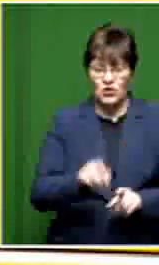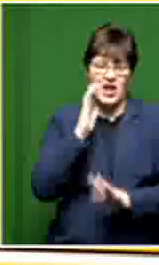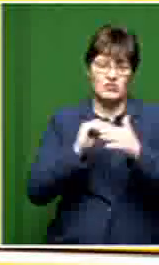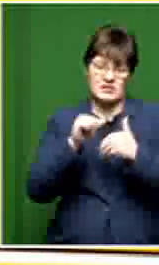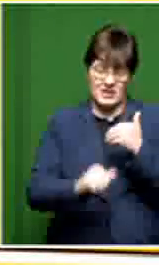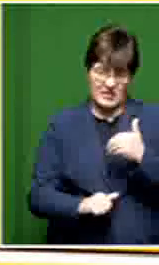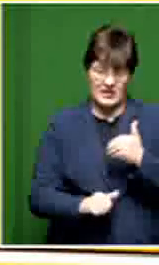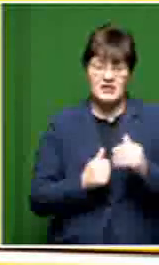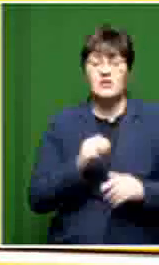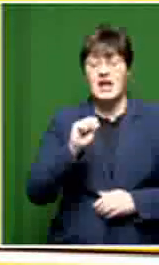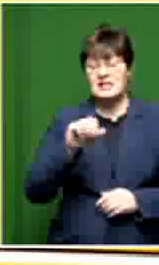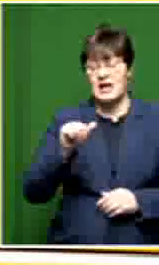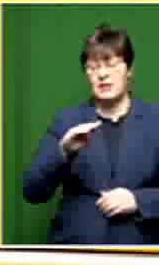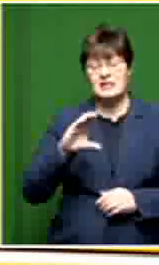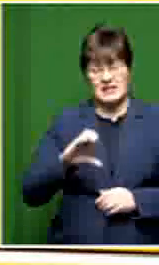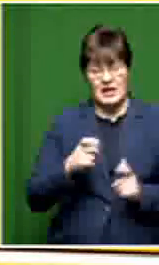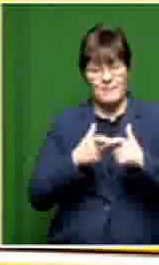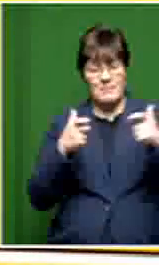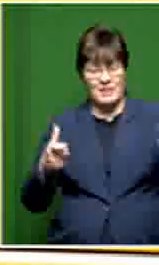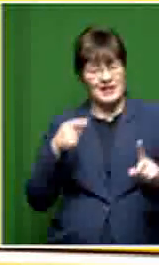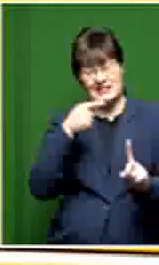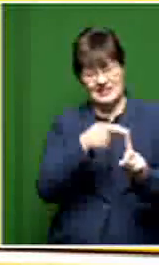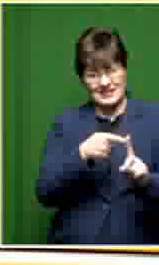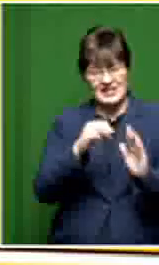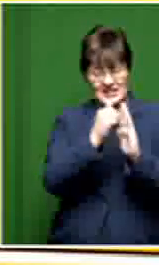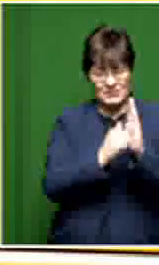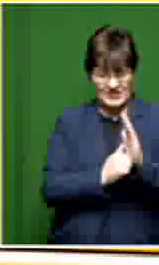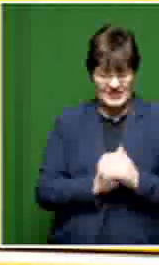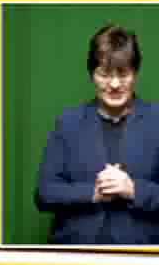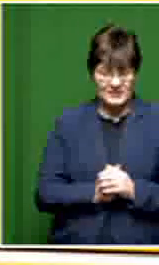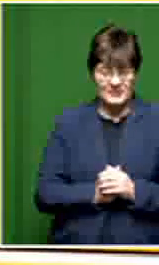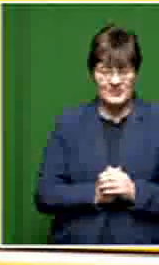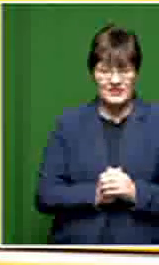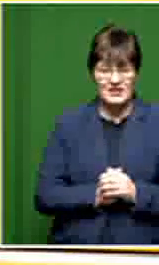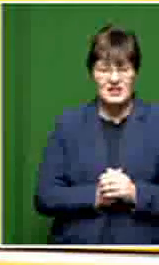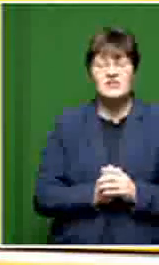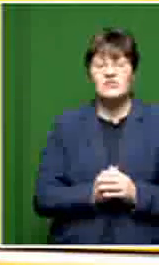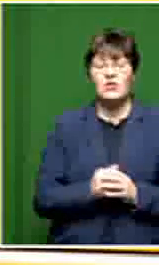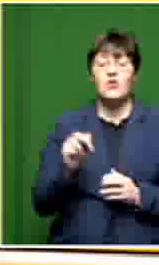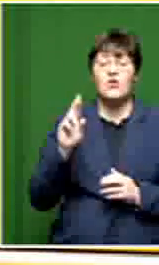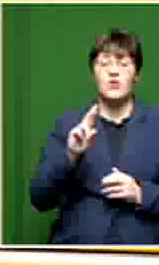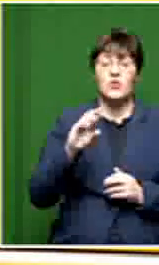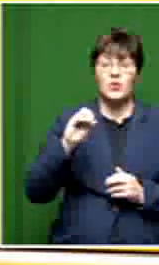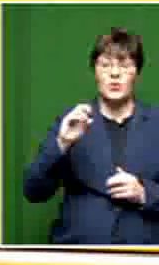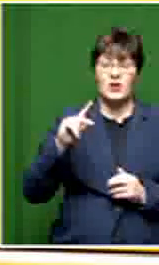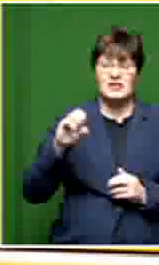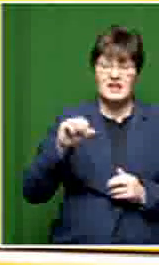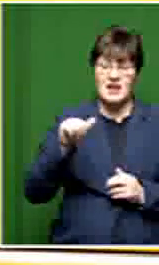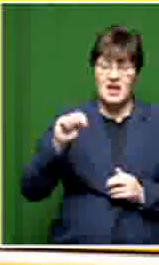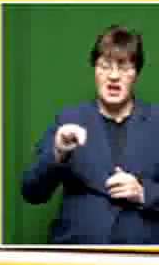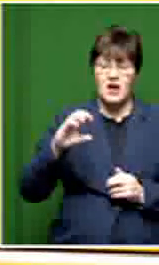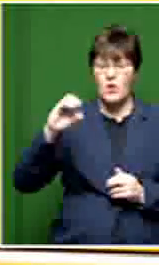and SABC going quite big on this particular subject. Right, that was Rooksana Omar, and she is